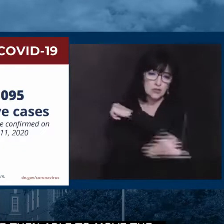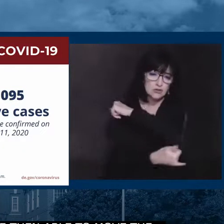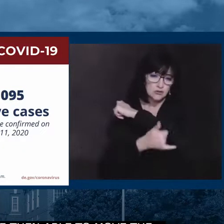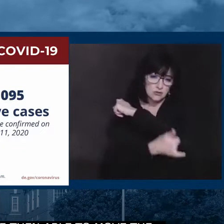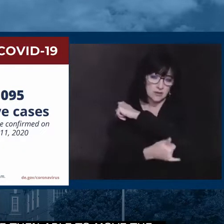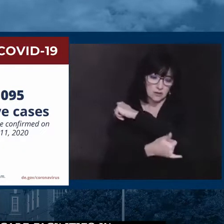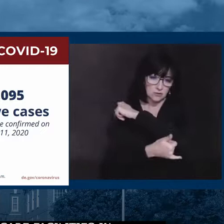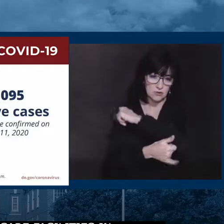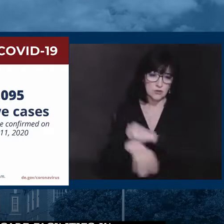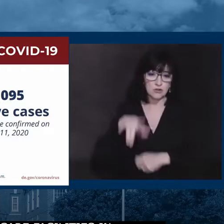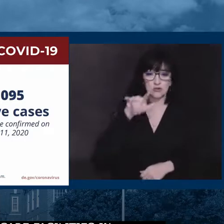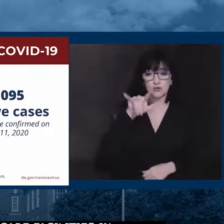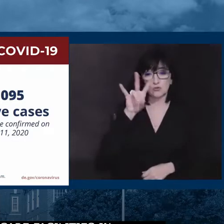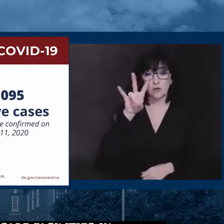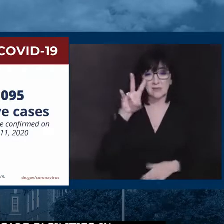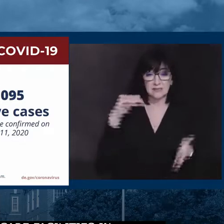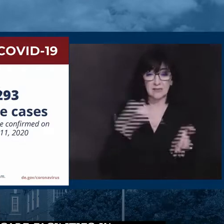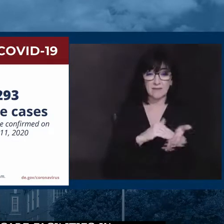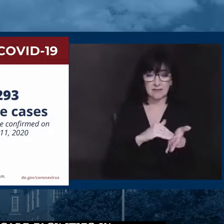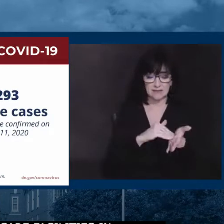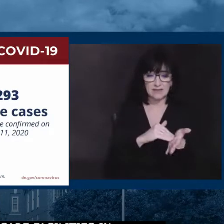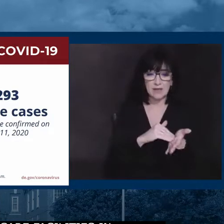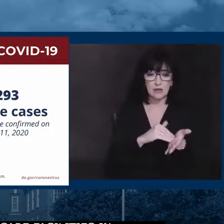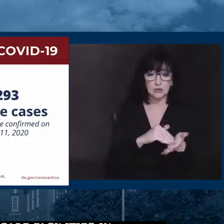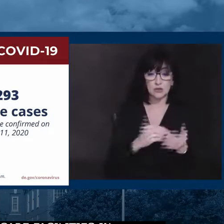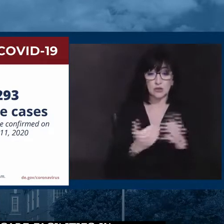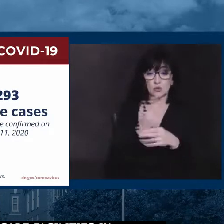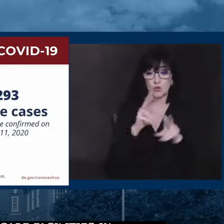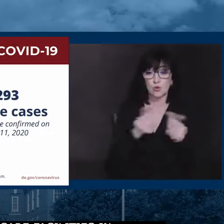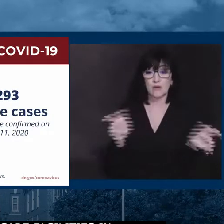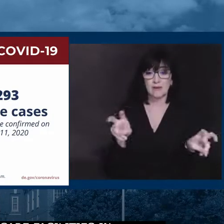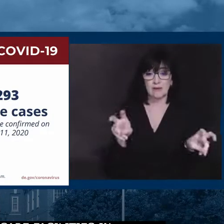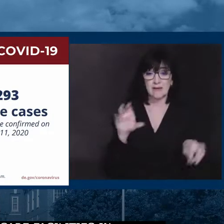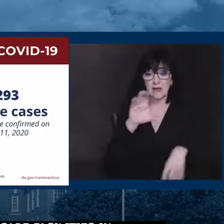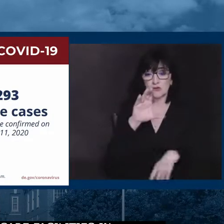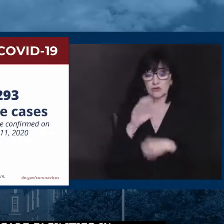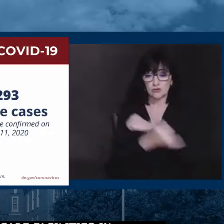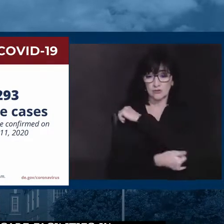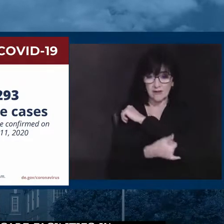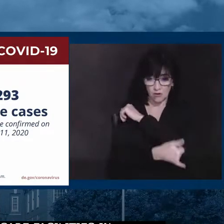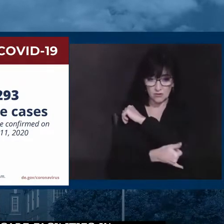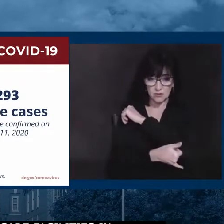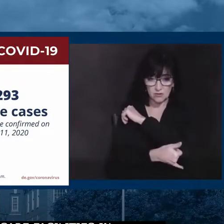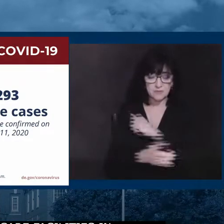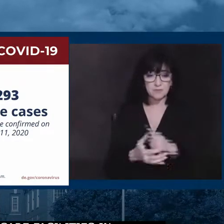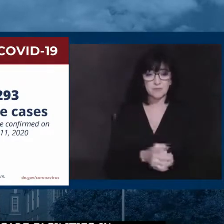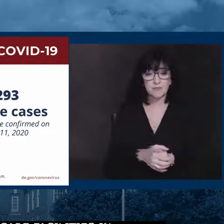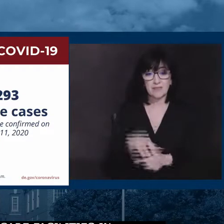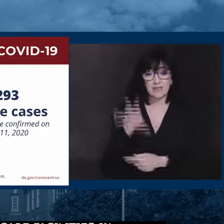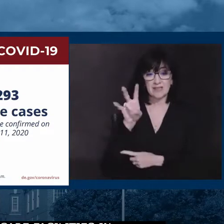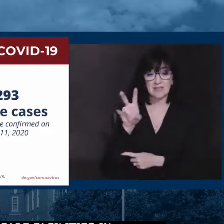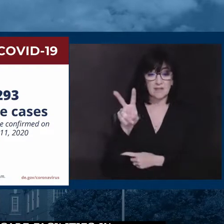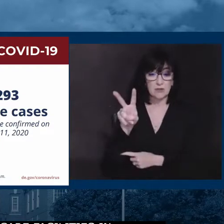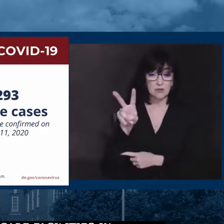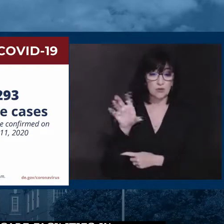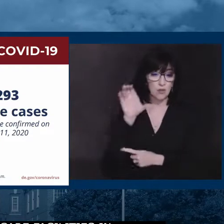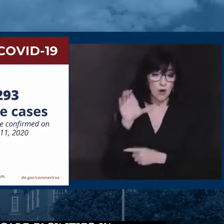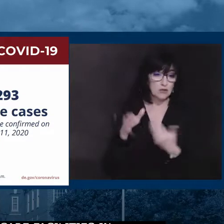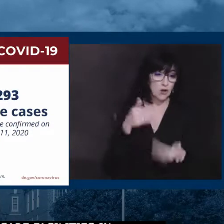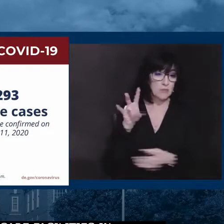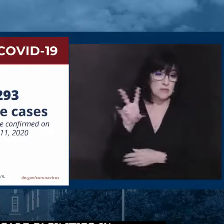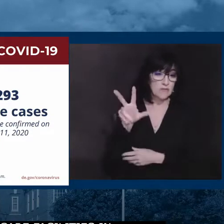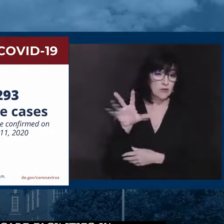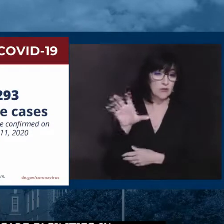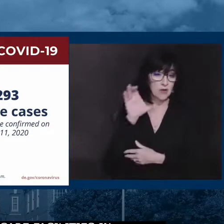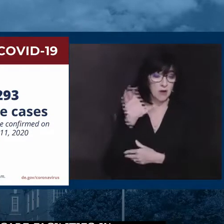cases in Newcastle County since the first case back in March. 7,200. Again, Kent County has